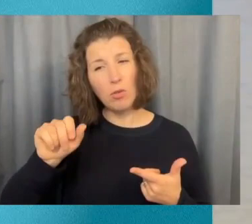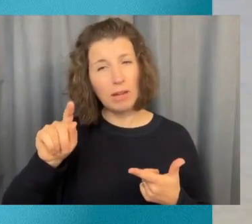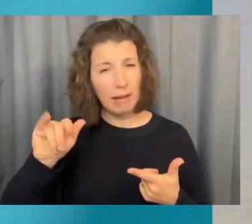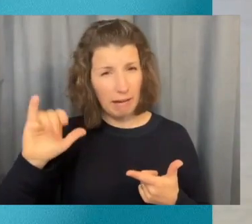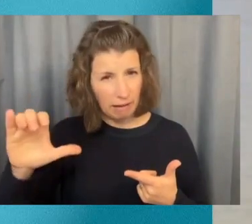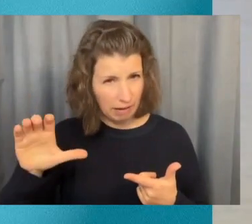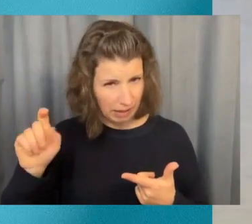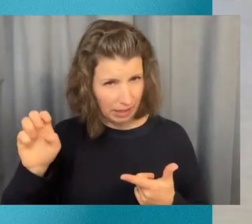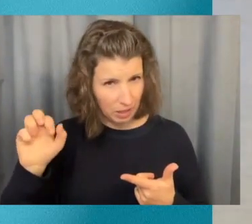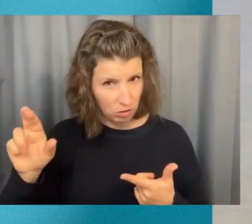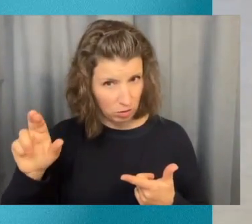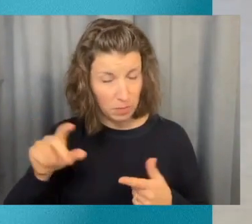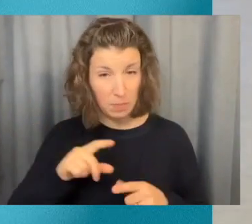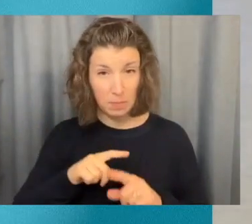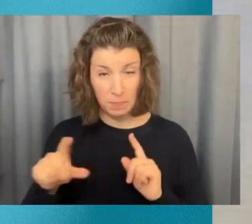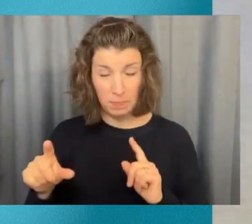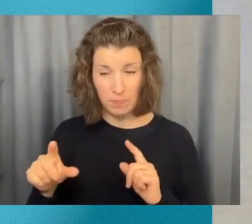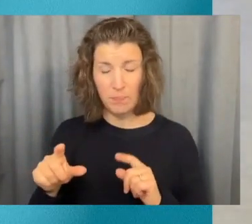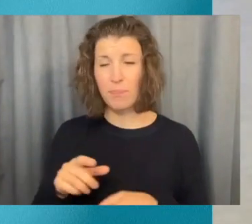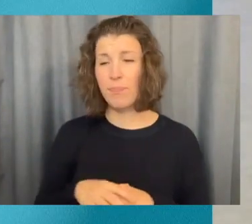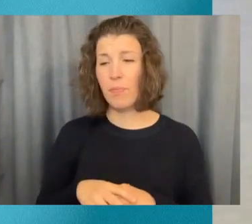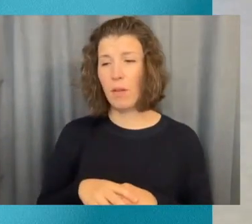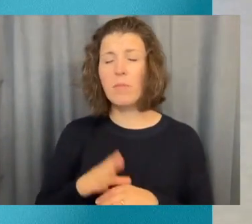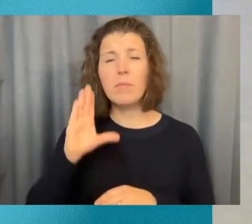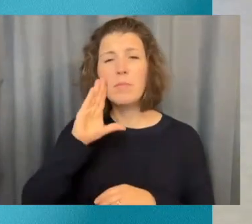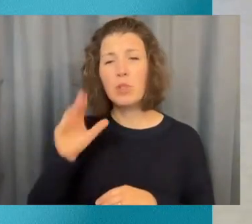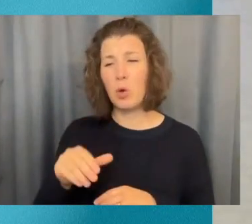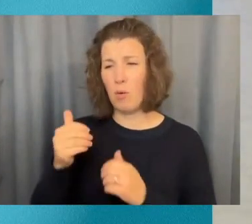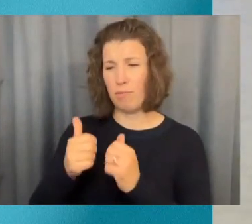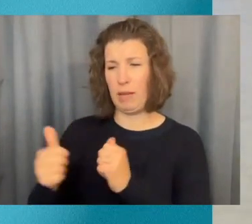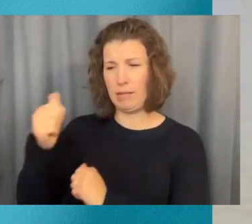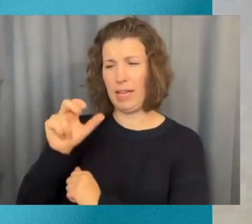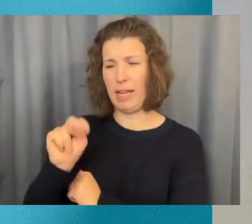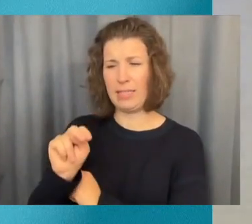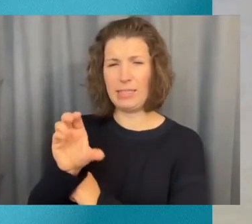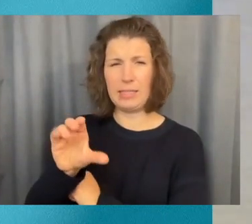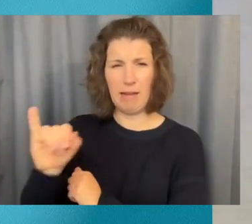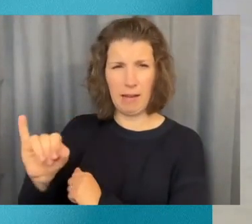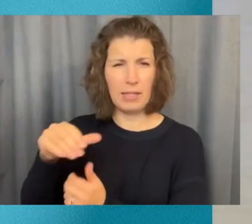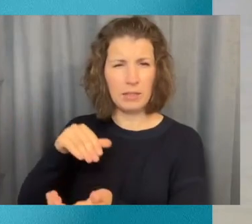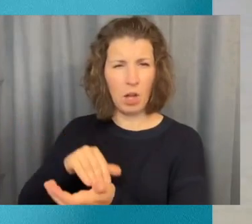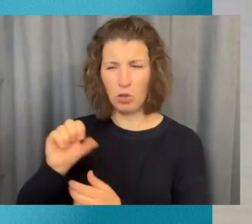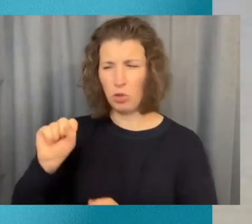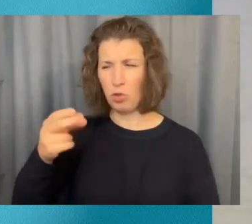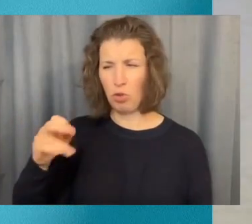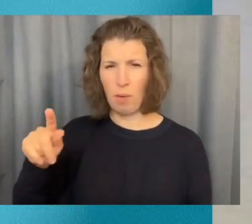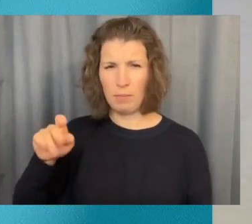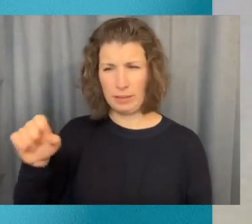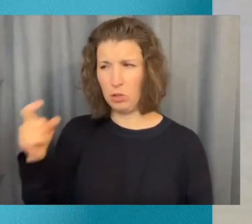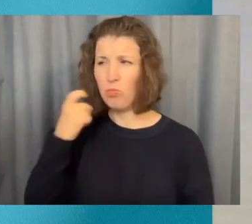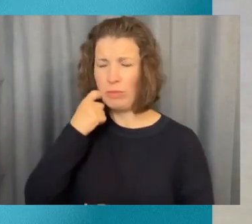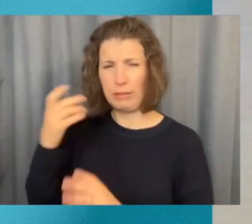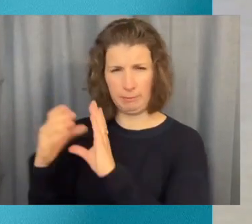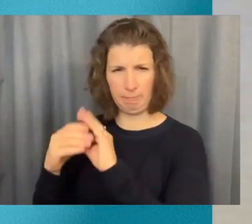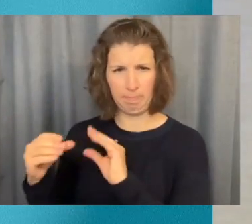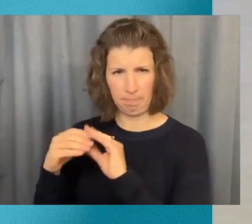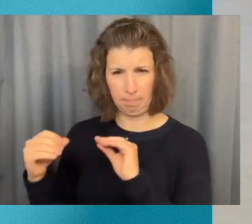But Dr. Sharpless, who's the head of the NCI, recounted a story for me recently that really touched me. It was about his